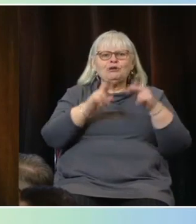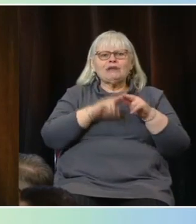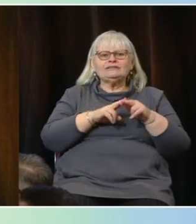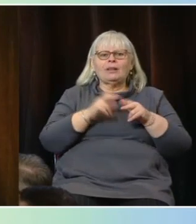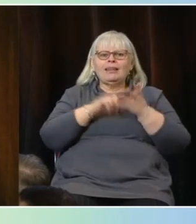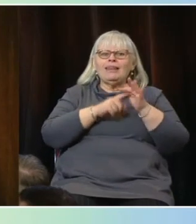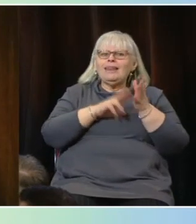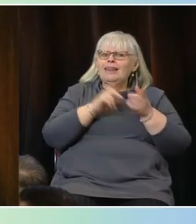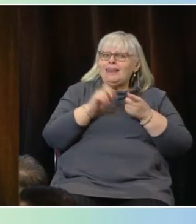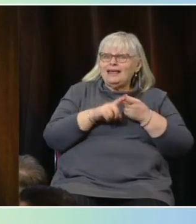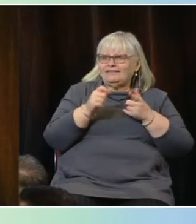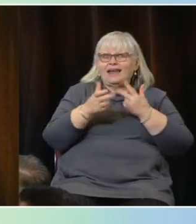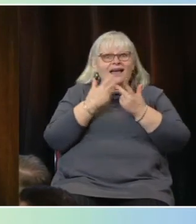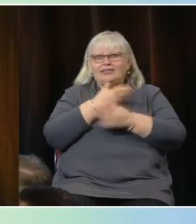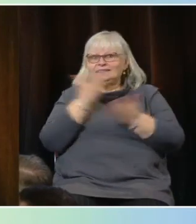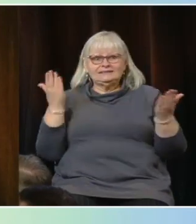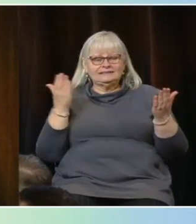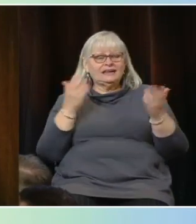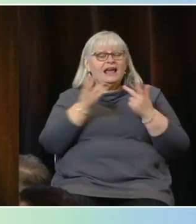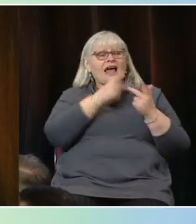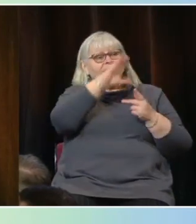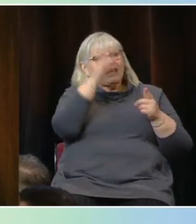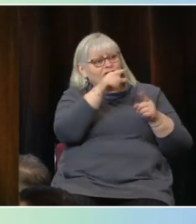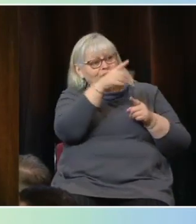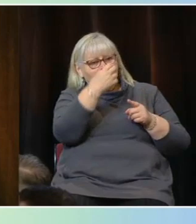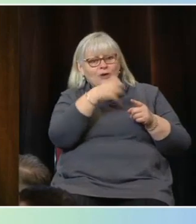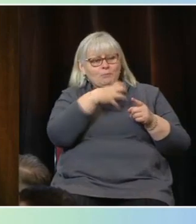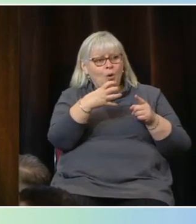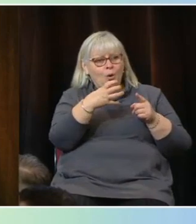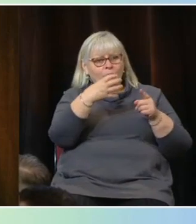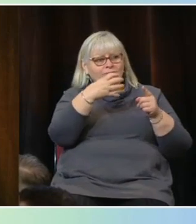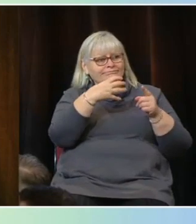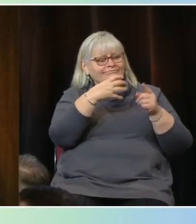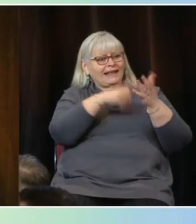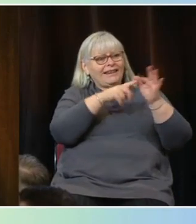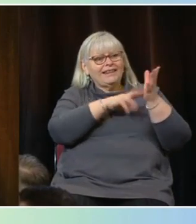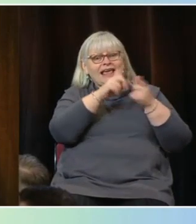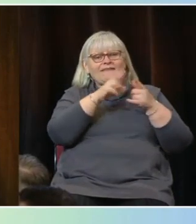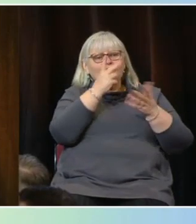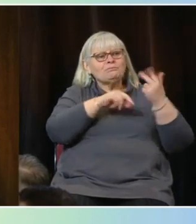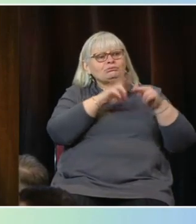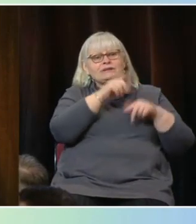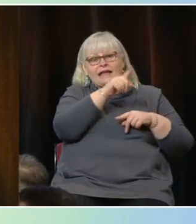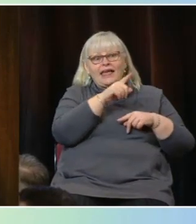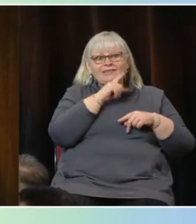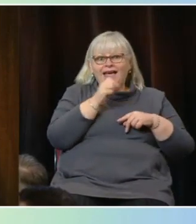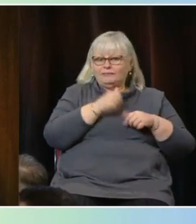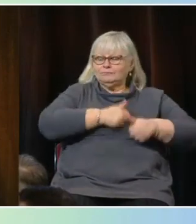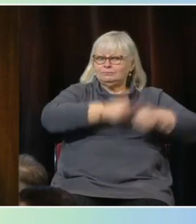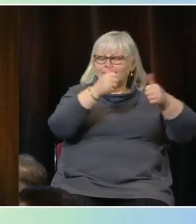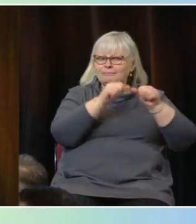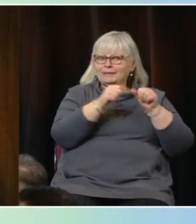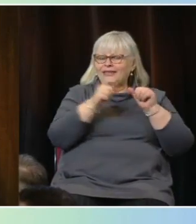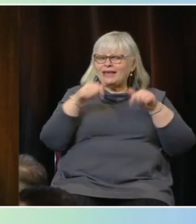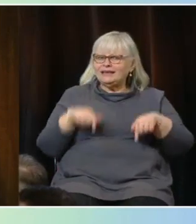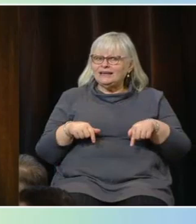growing evidence from other countries with more generous and gender equal leave that these can be an important Catalyst for change in